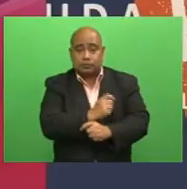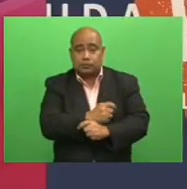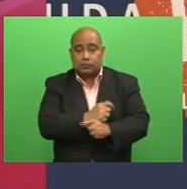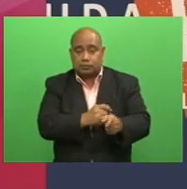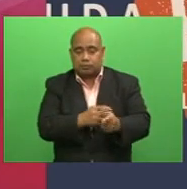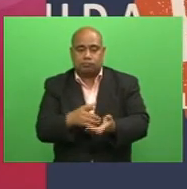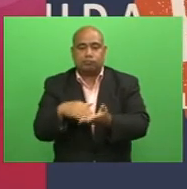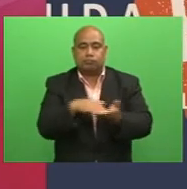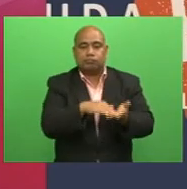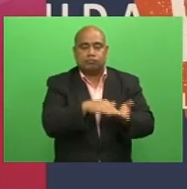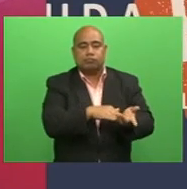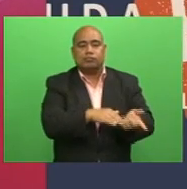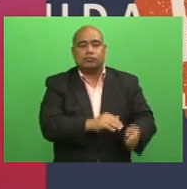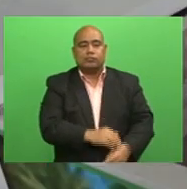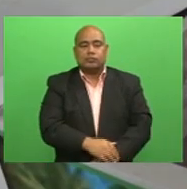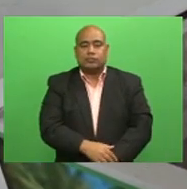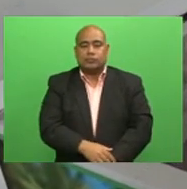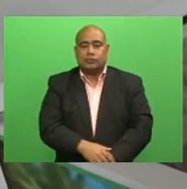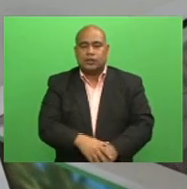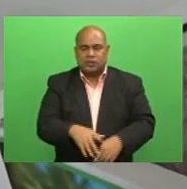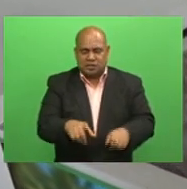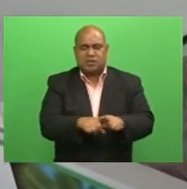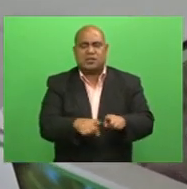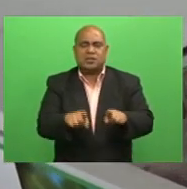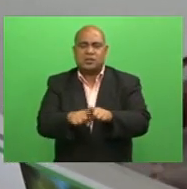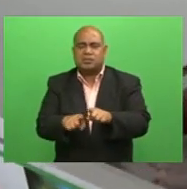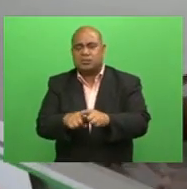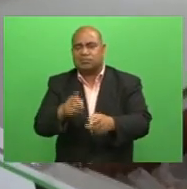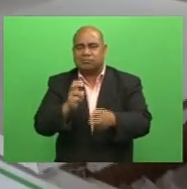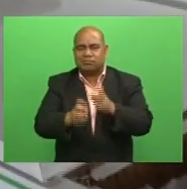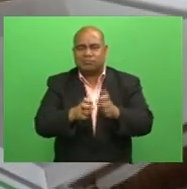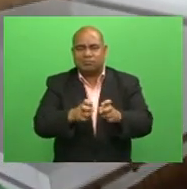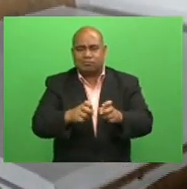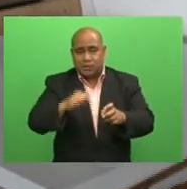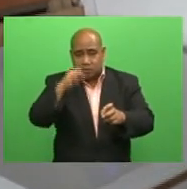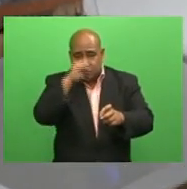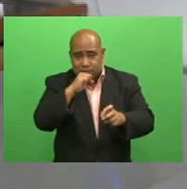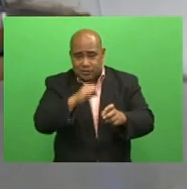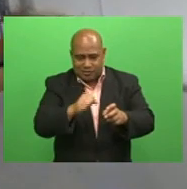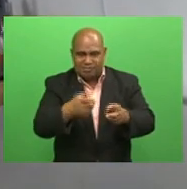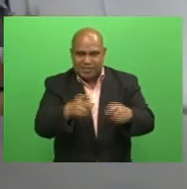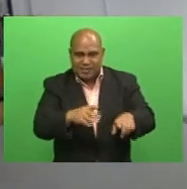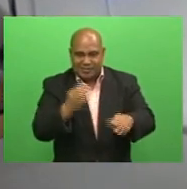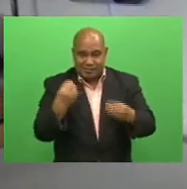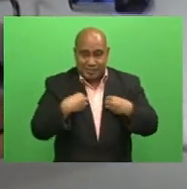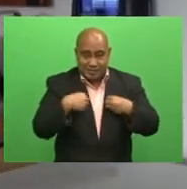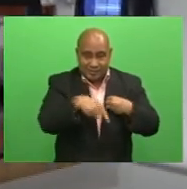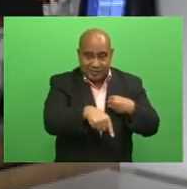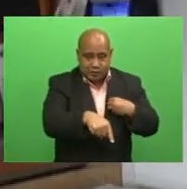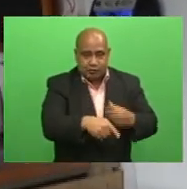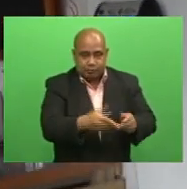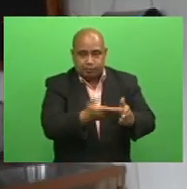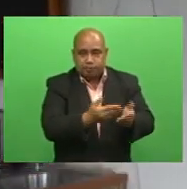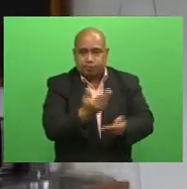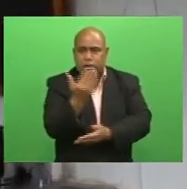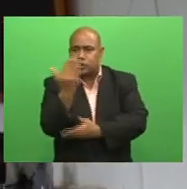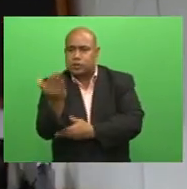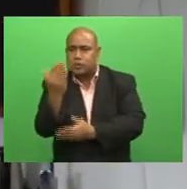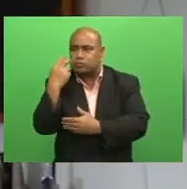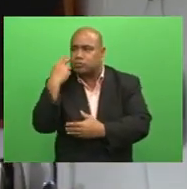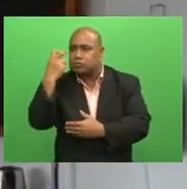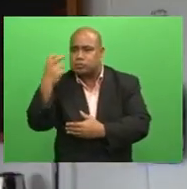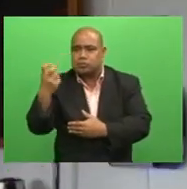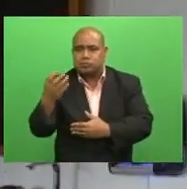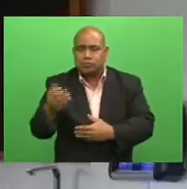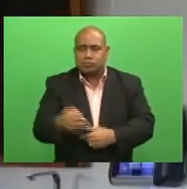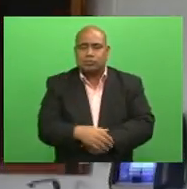both got the same problem, that the pork industry and Cookie's band both were reliant on tourism. And so